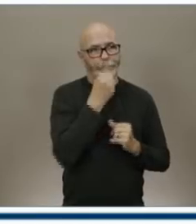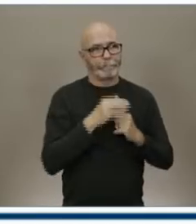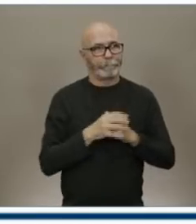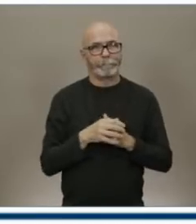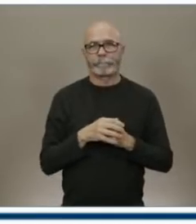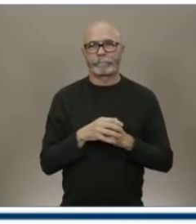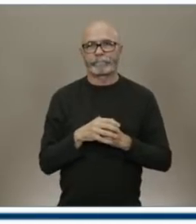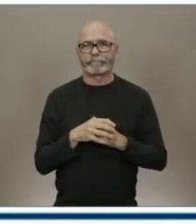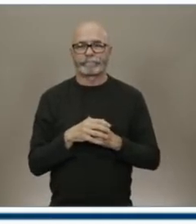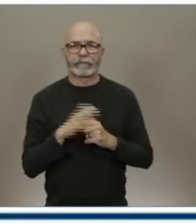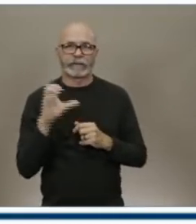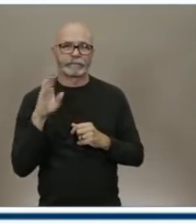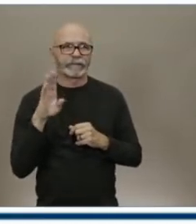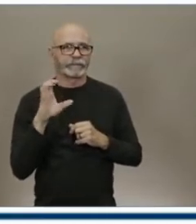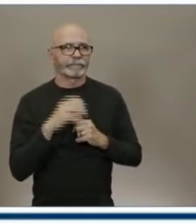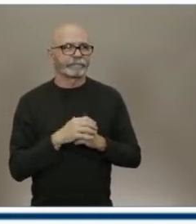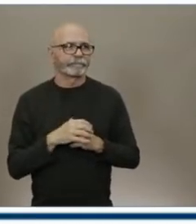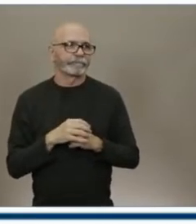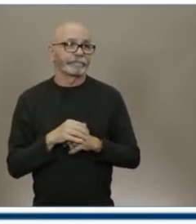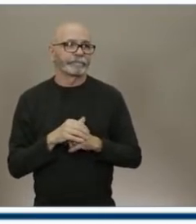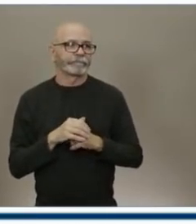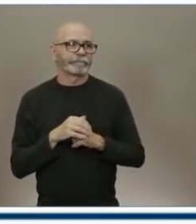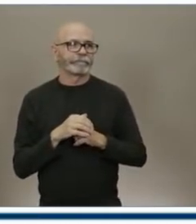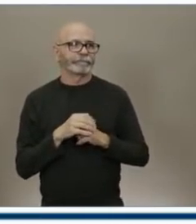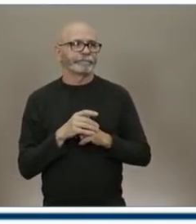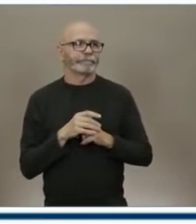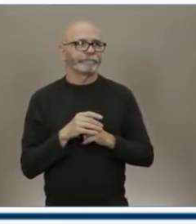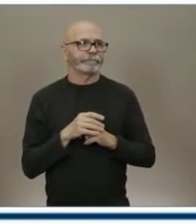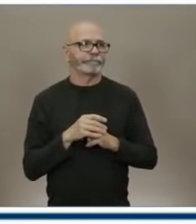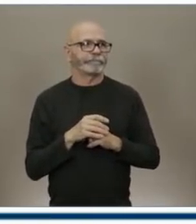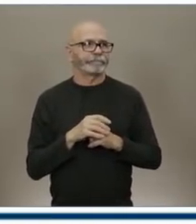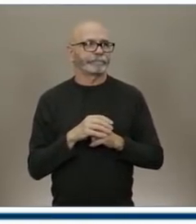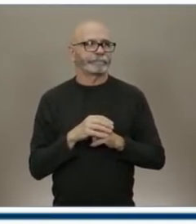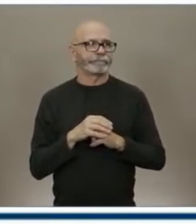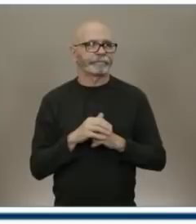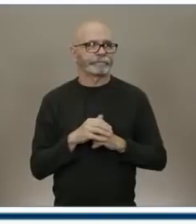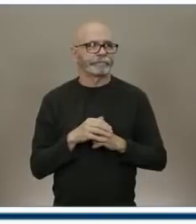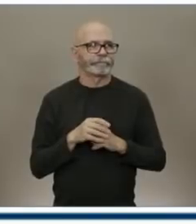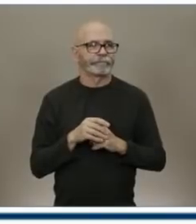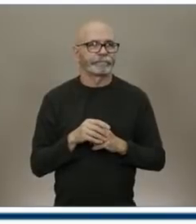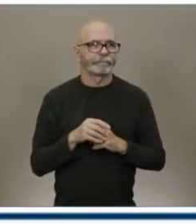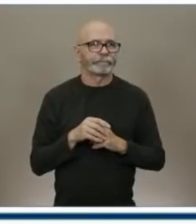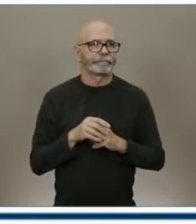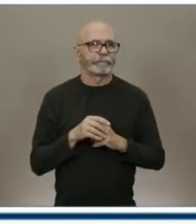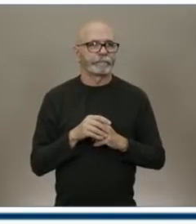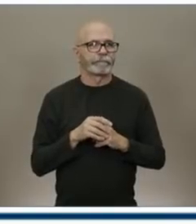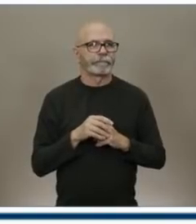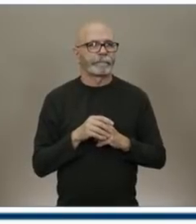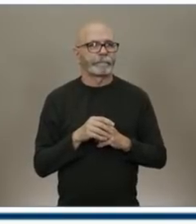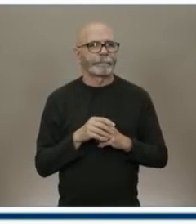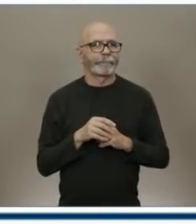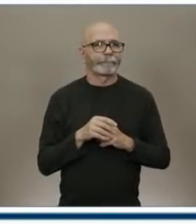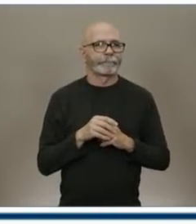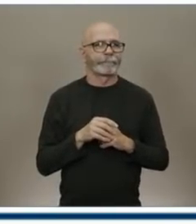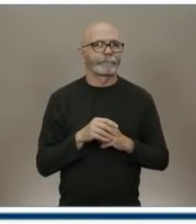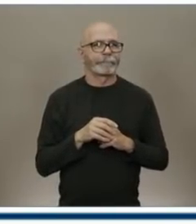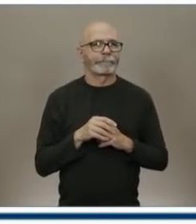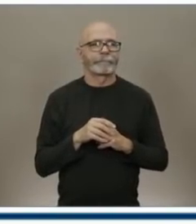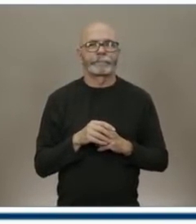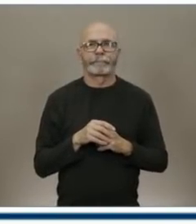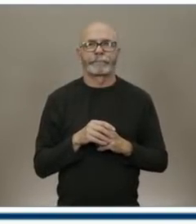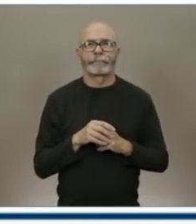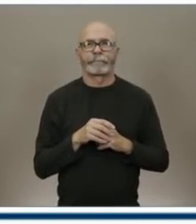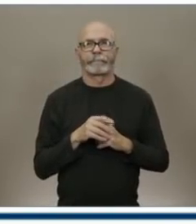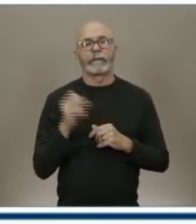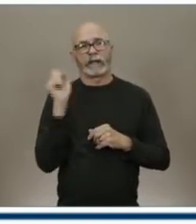Jack. Thanks, Skaina. My question's for Dr. Strang. The new school start date is January the